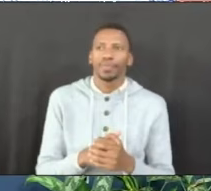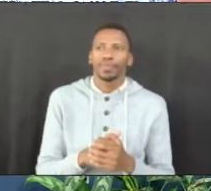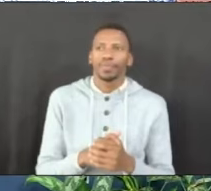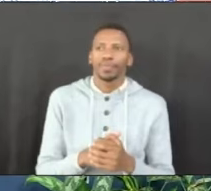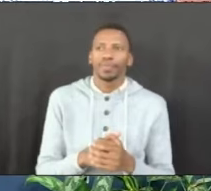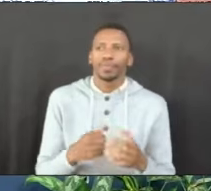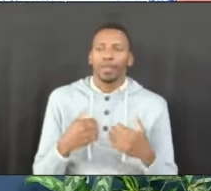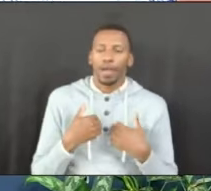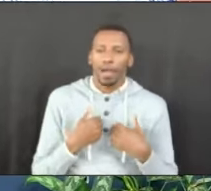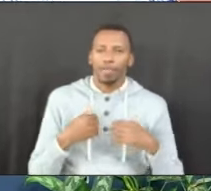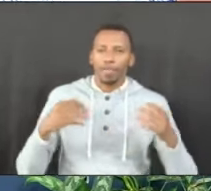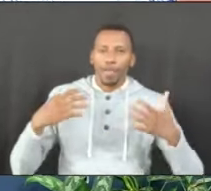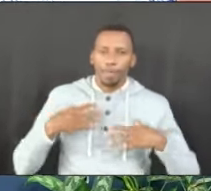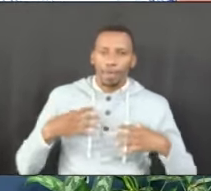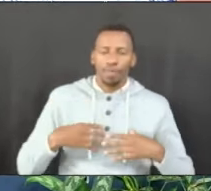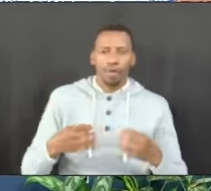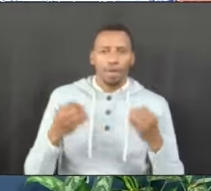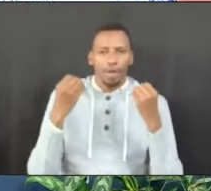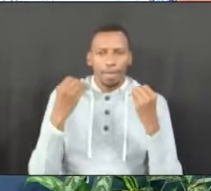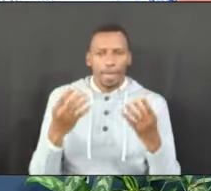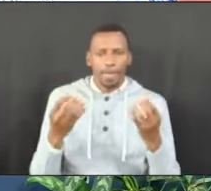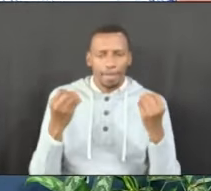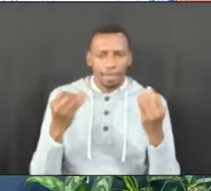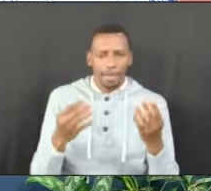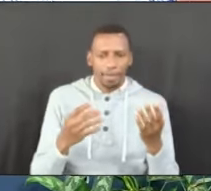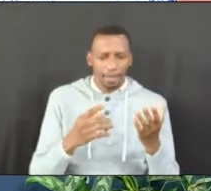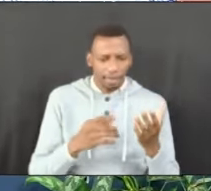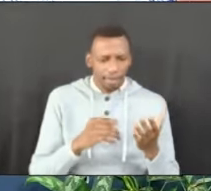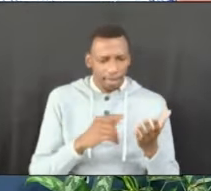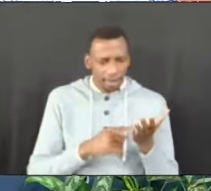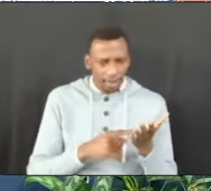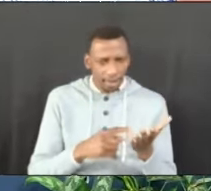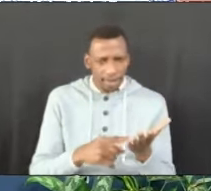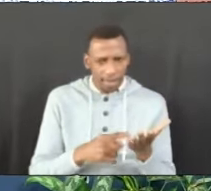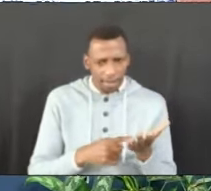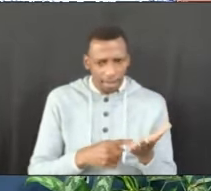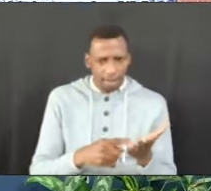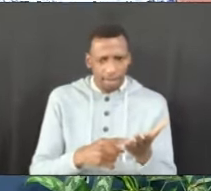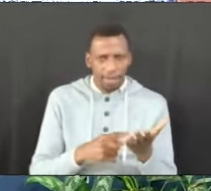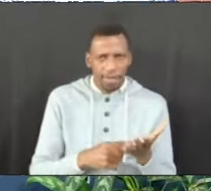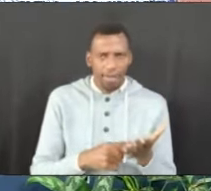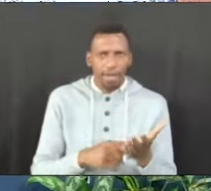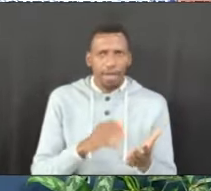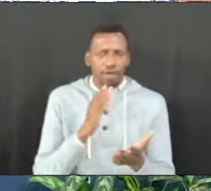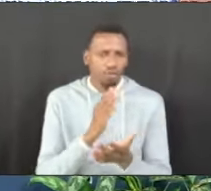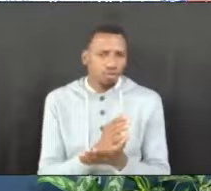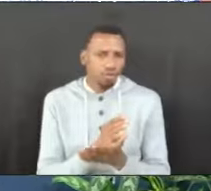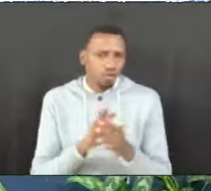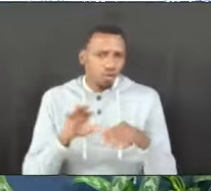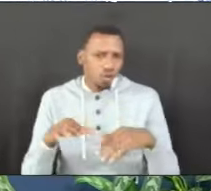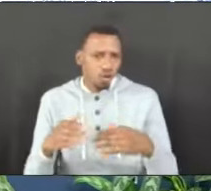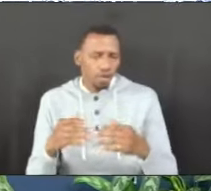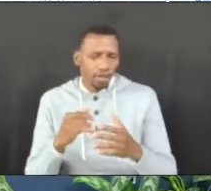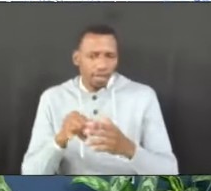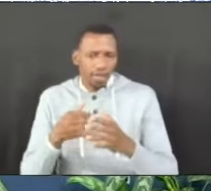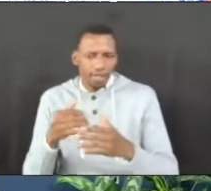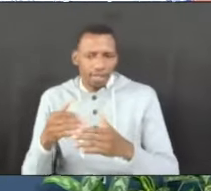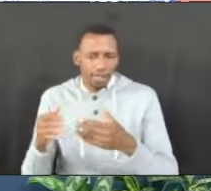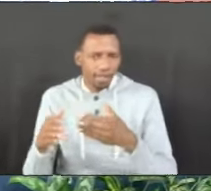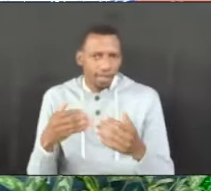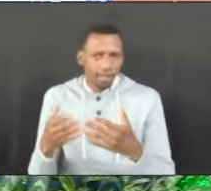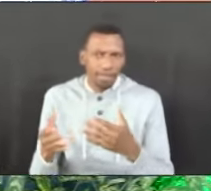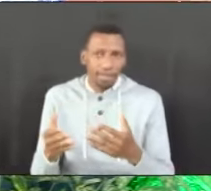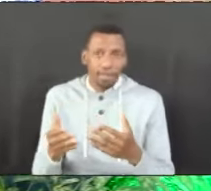are many people who debate, are they literal? Are they symbolic? I put it to you that